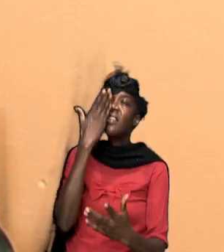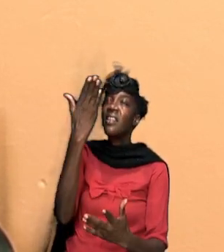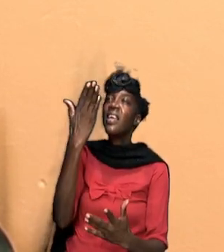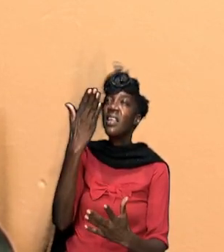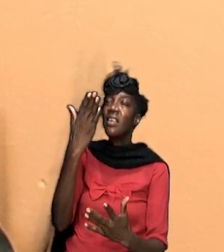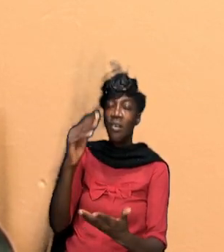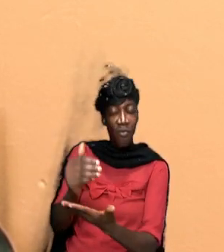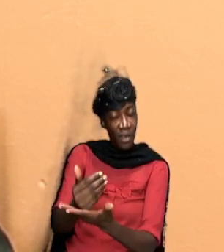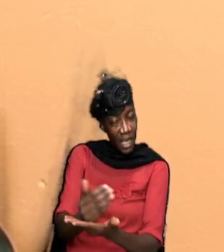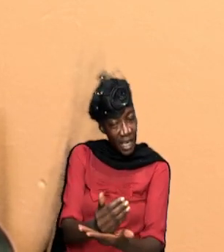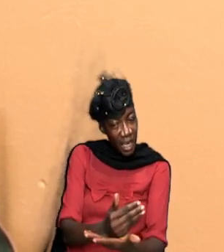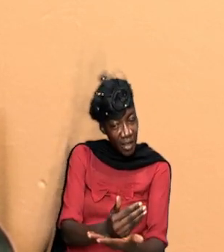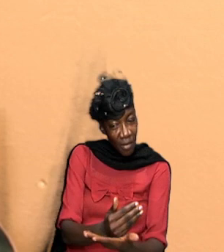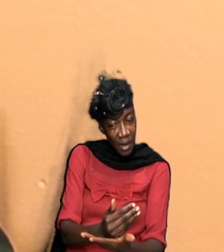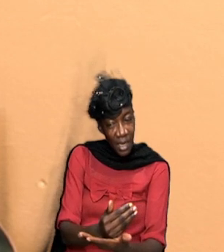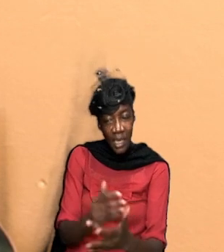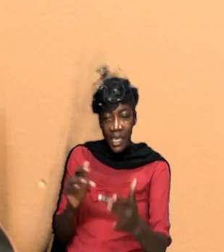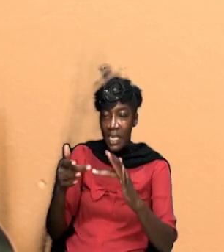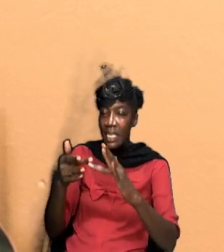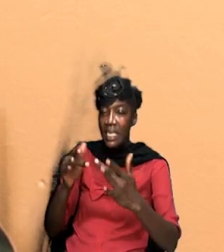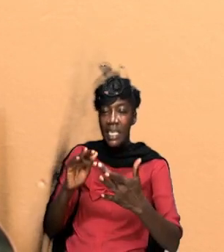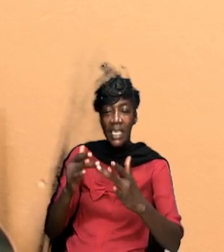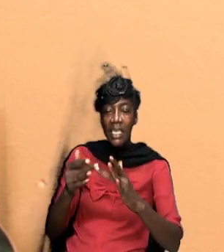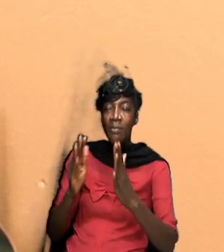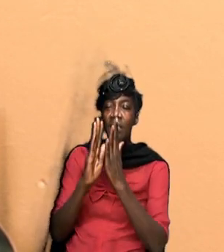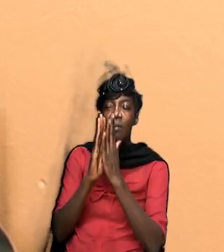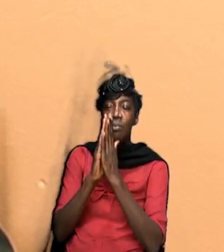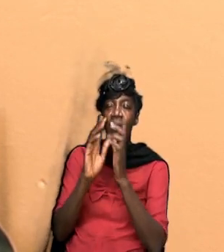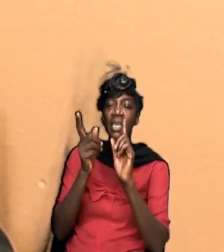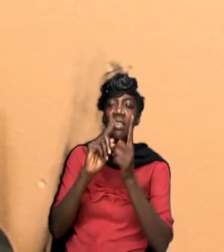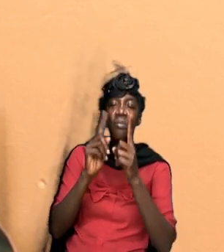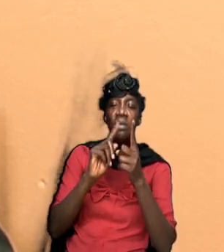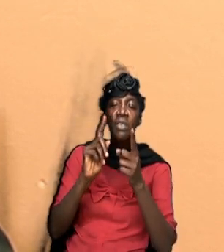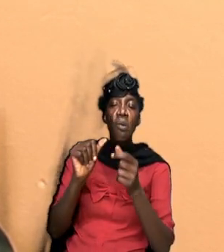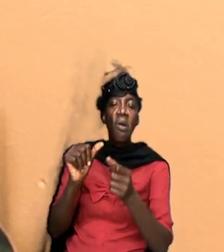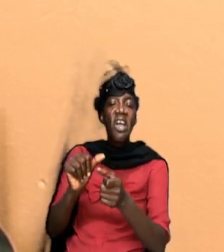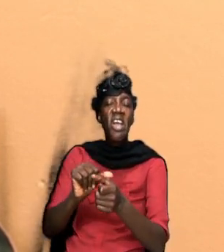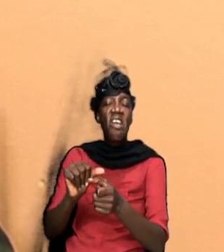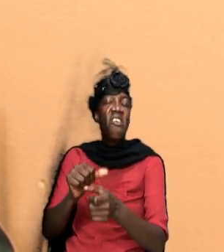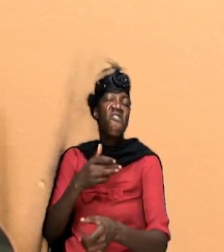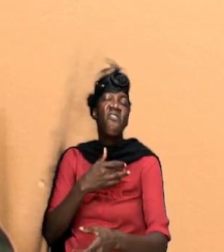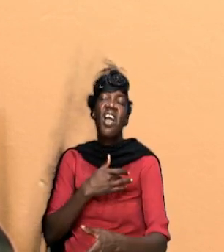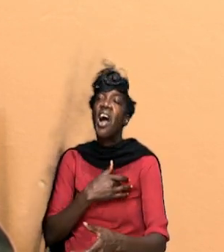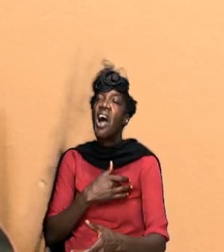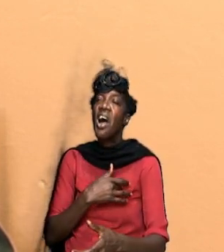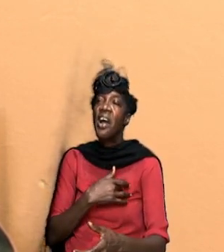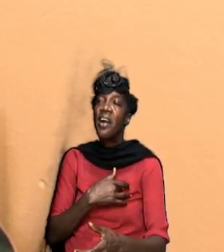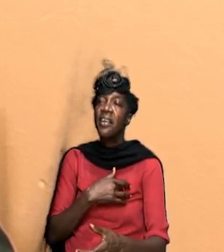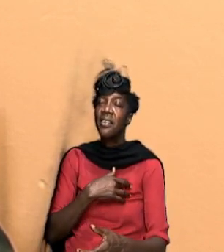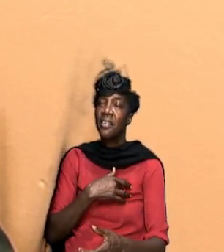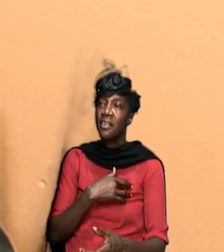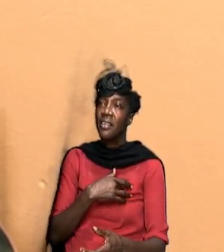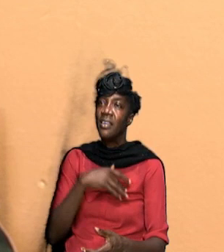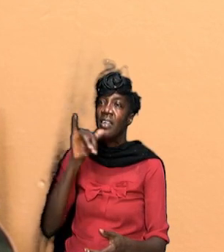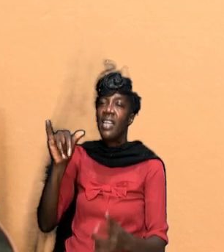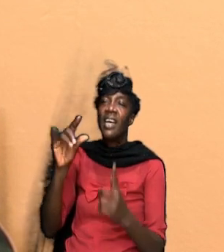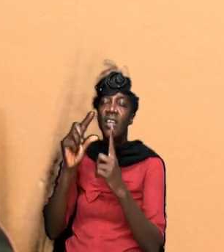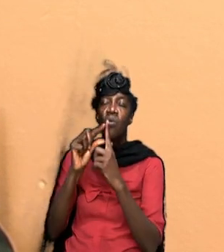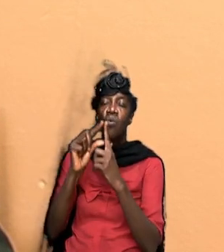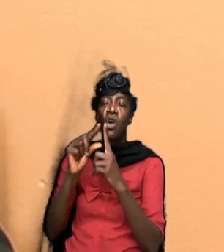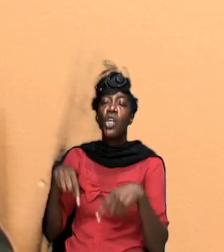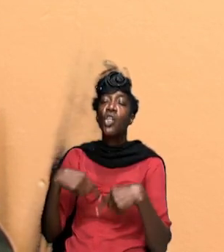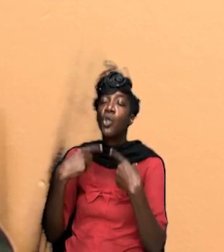on this medium. We pray, mighty God, that you speak to every heart tonight. Lord Jesus, that the words as